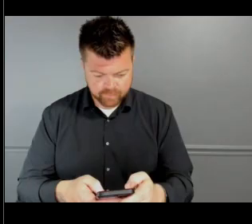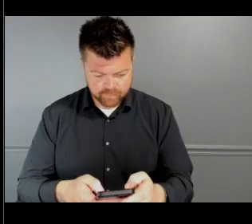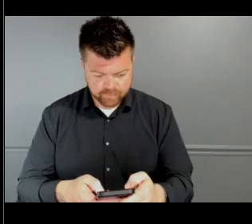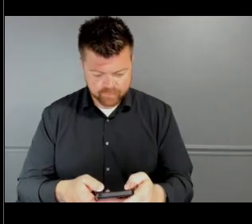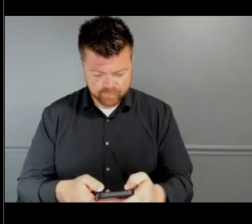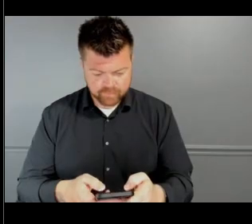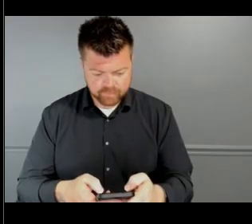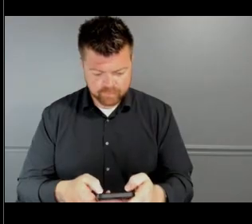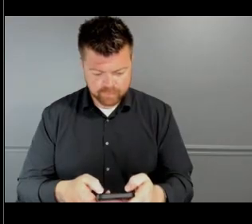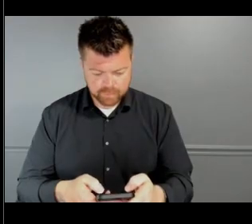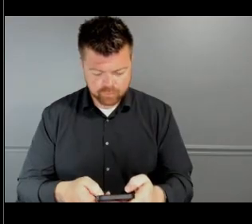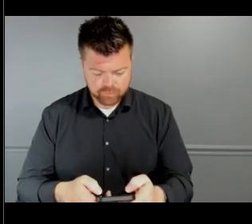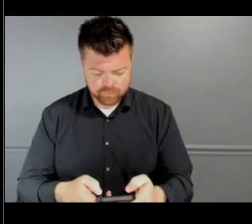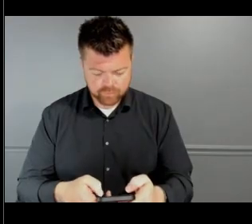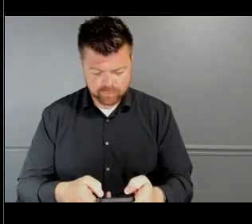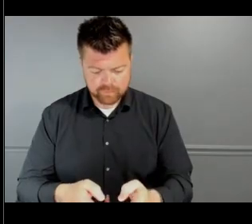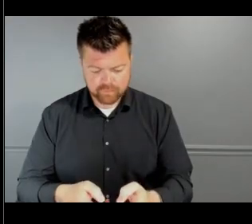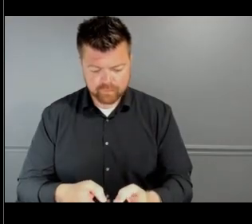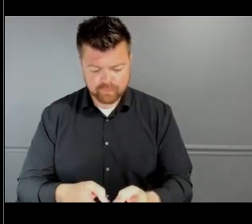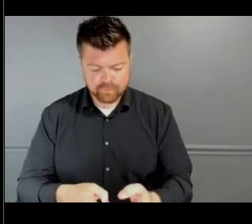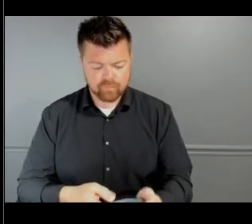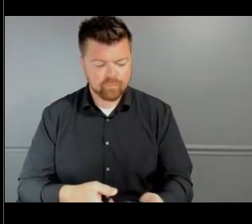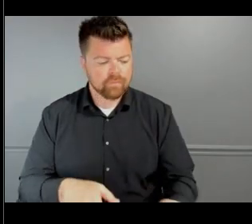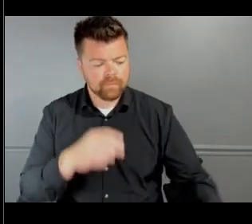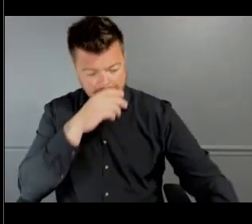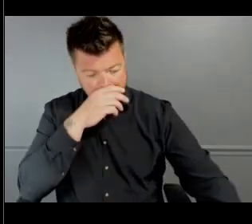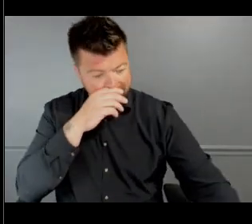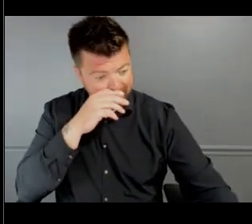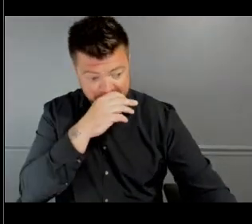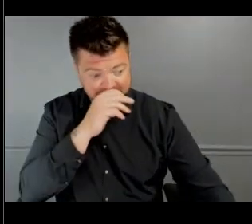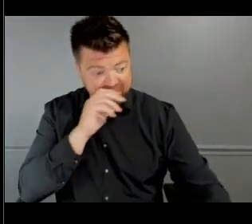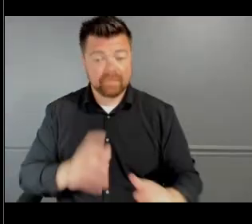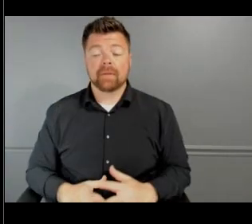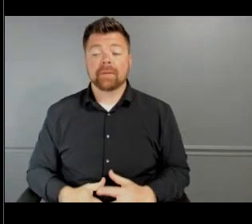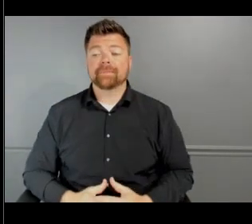All right, we'll give folks a few more moments to get their selections in.